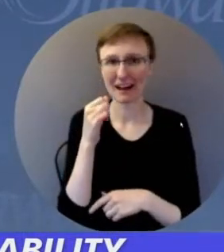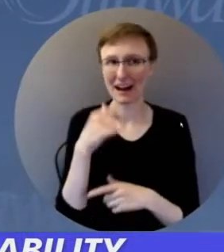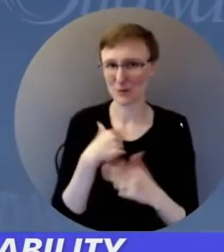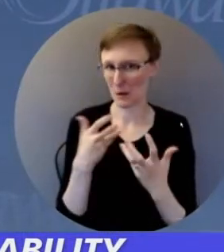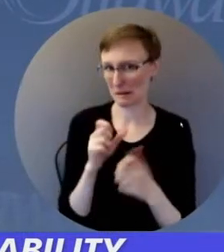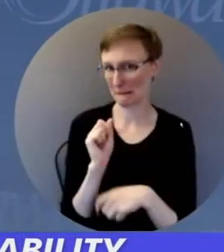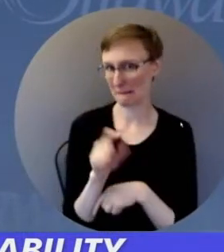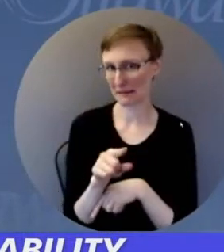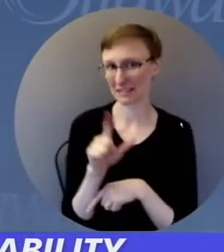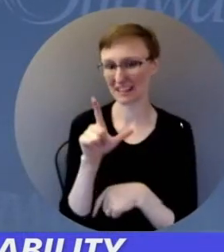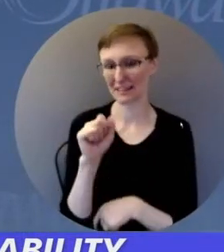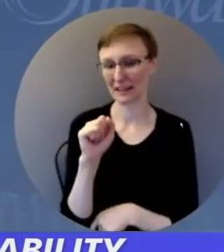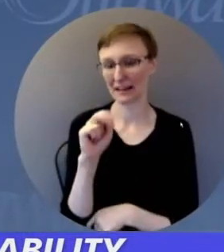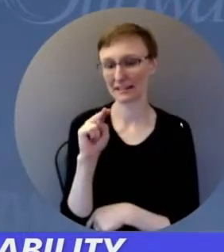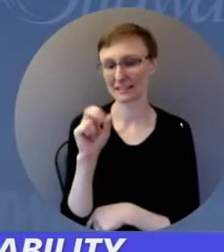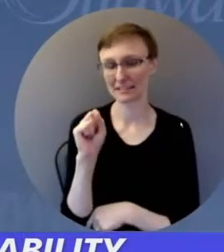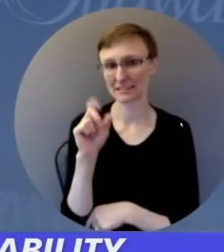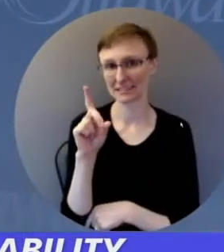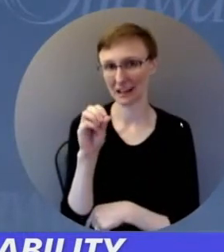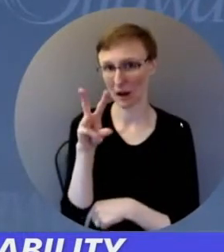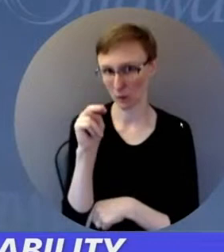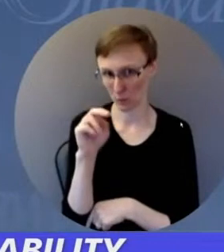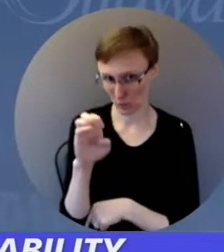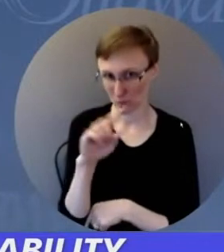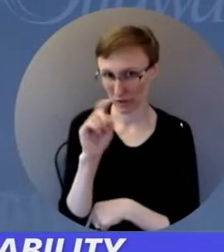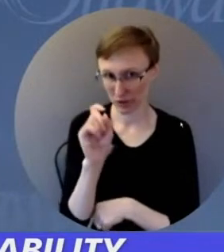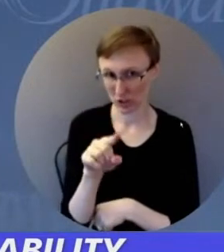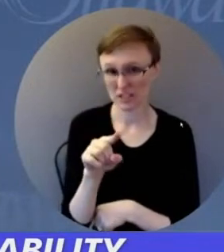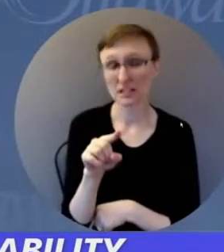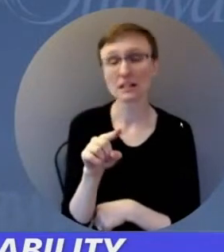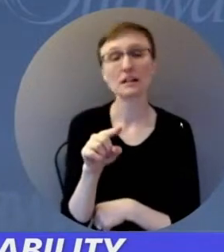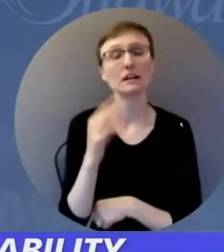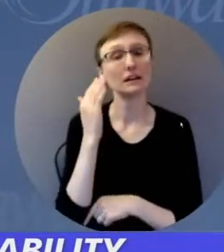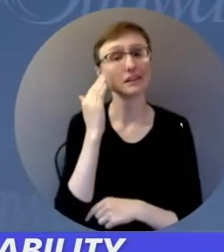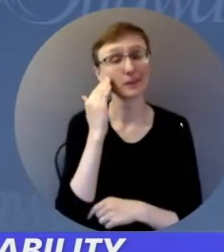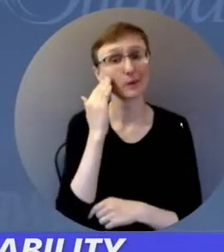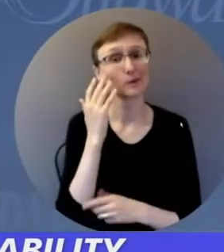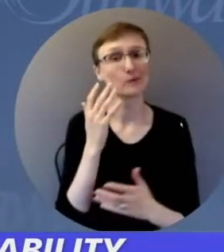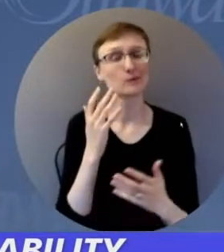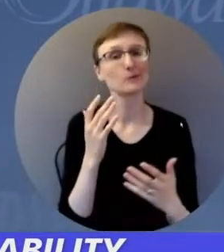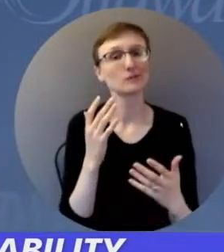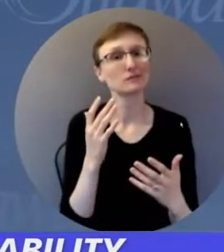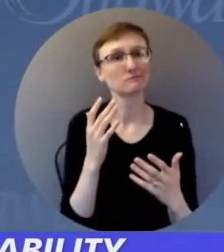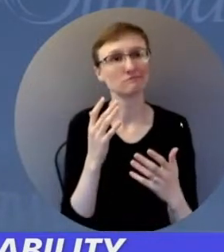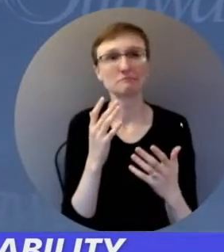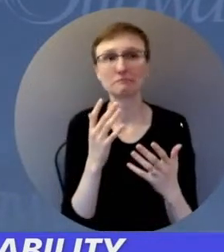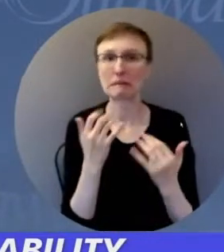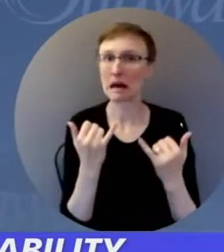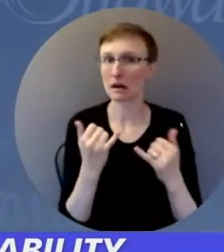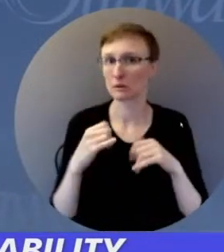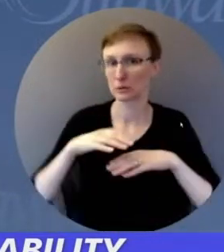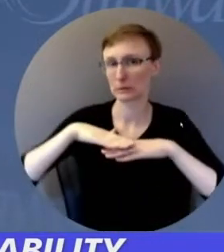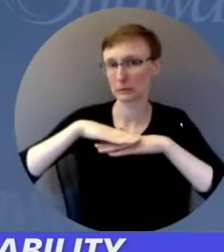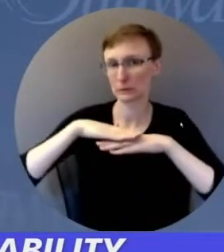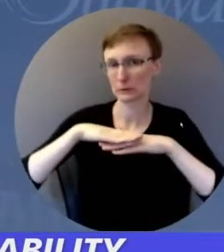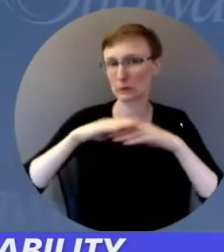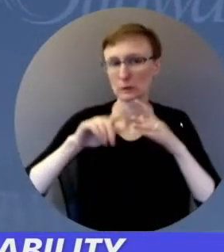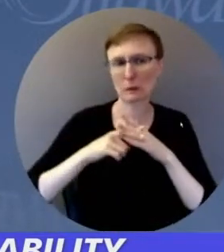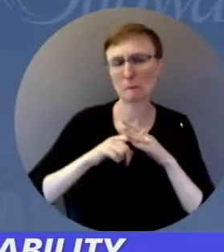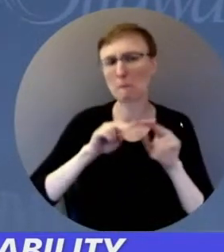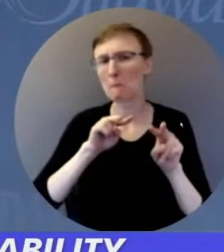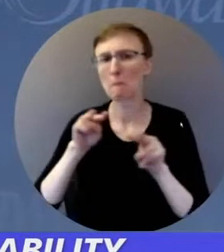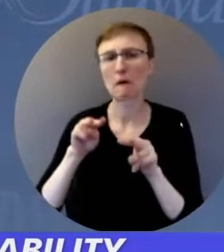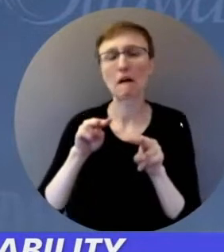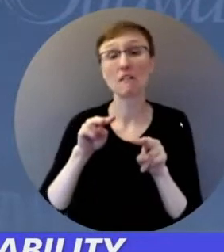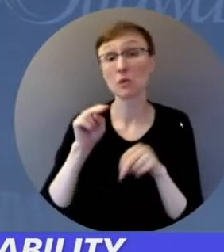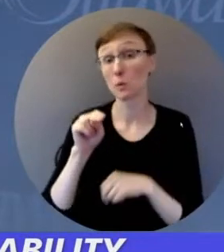is, it's very preliminary, the idea of looking at rebuilding the North Side stands, the Civic Center.